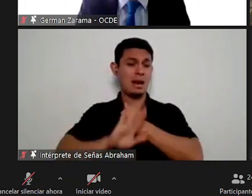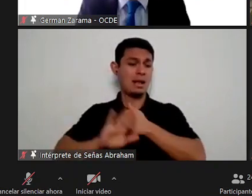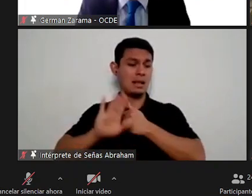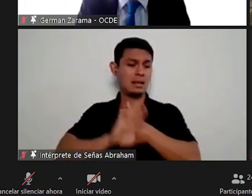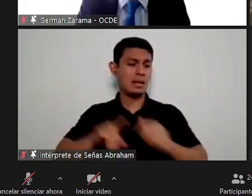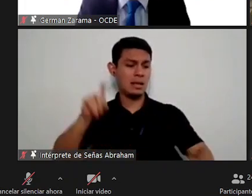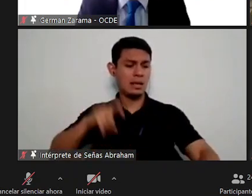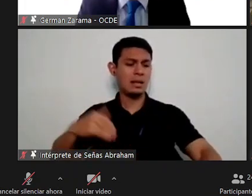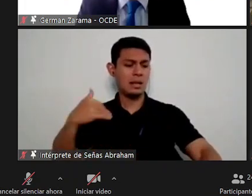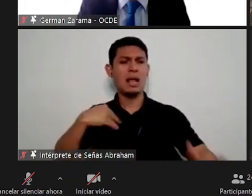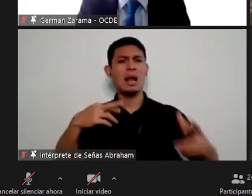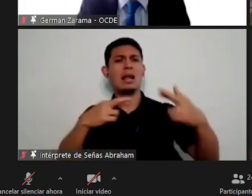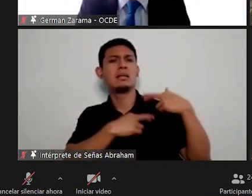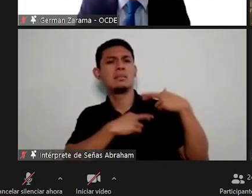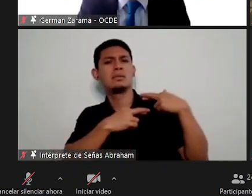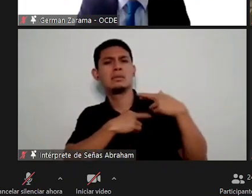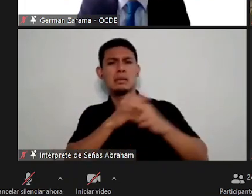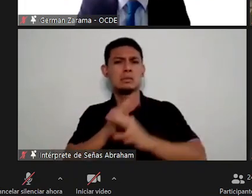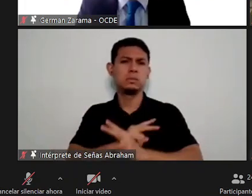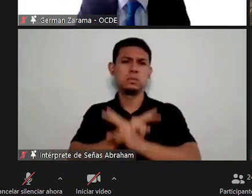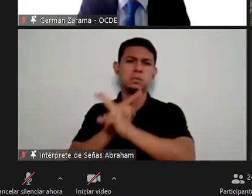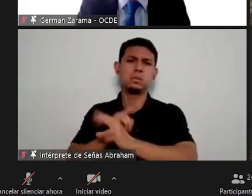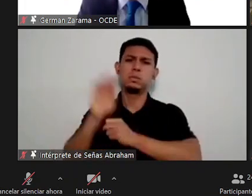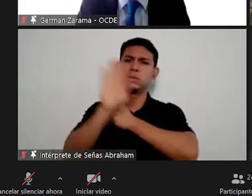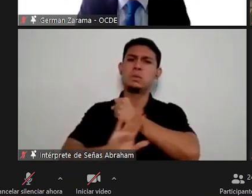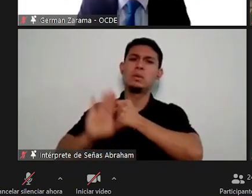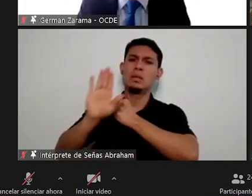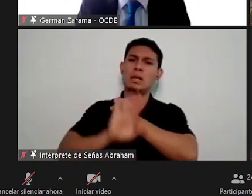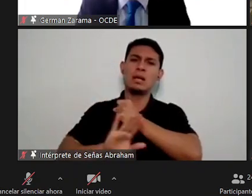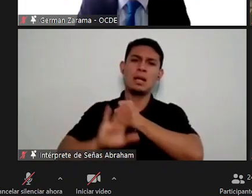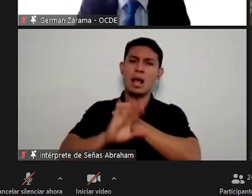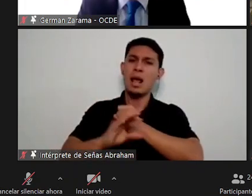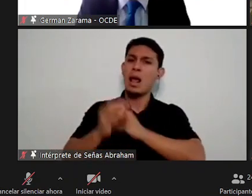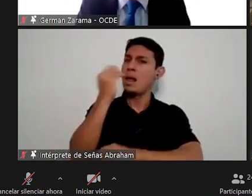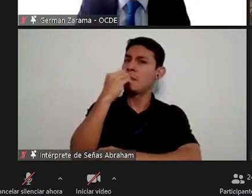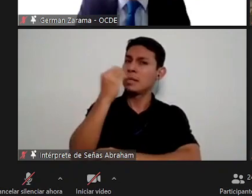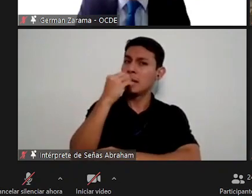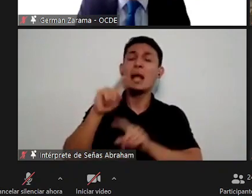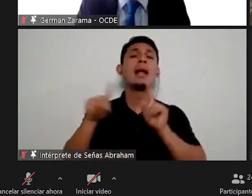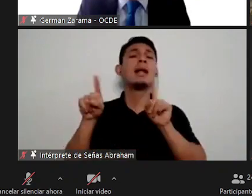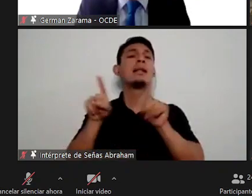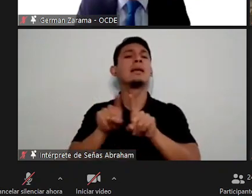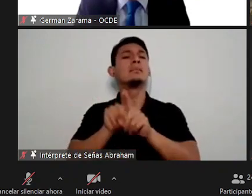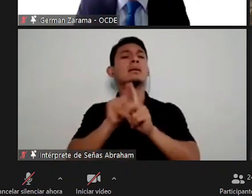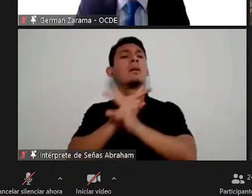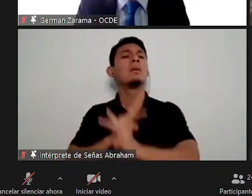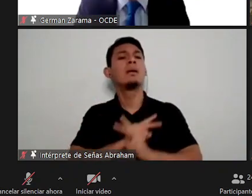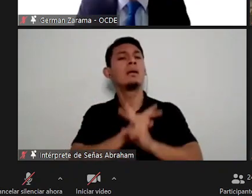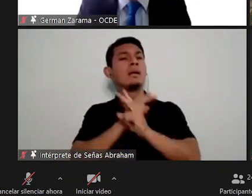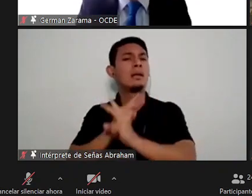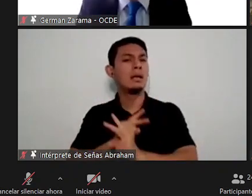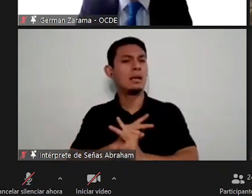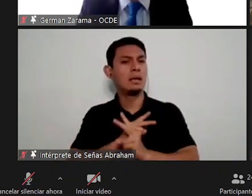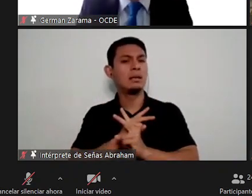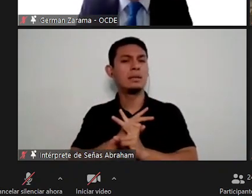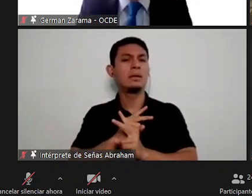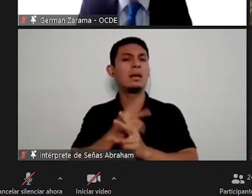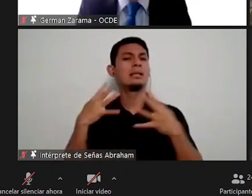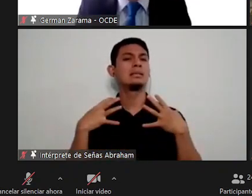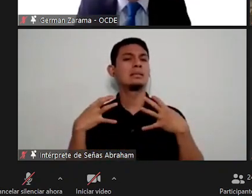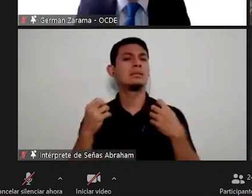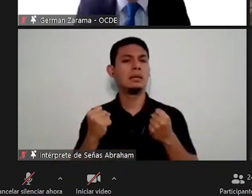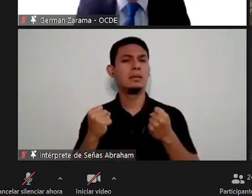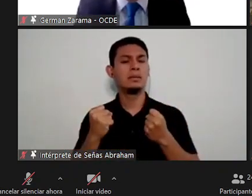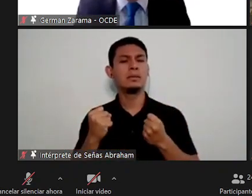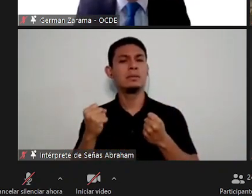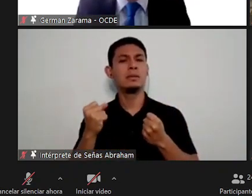against covet 19 especially on this guarantee and the requirement that we have on inequity and the safety of food